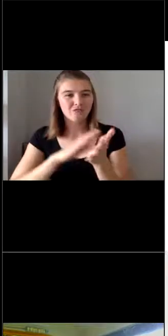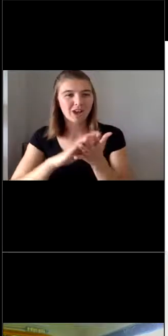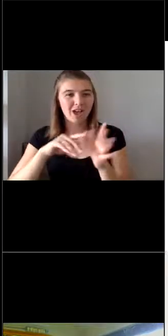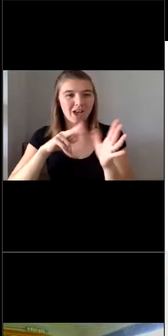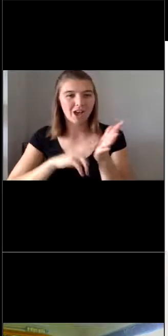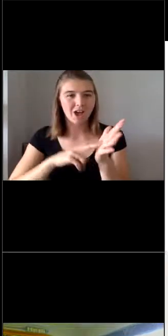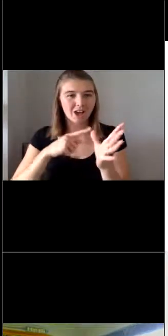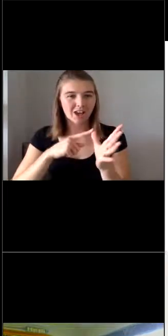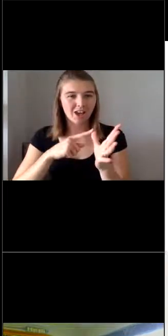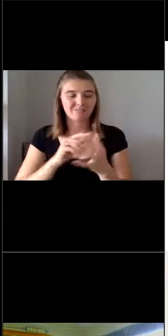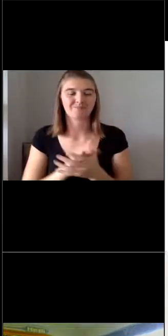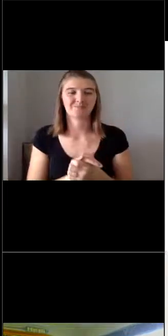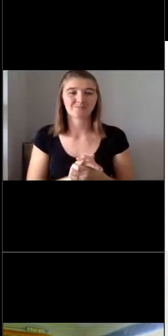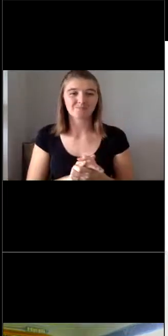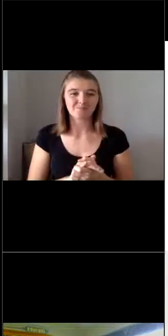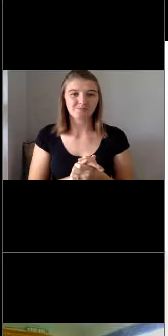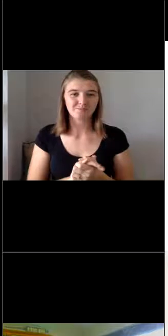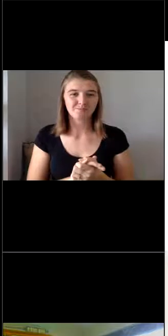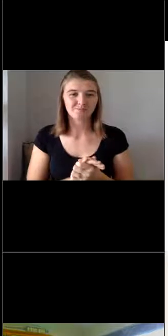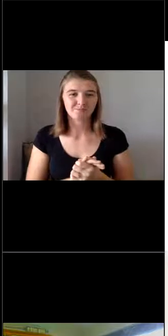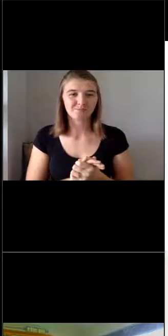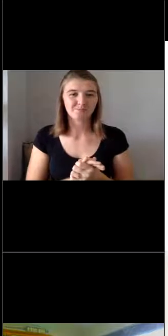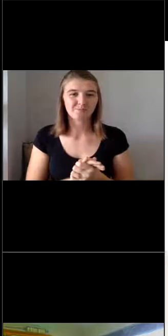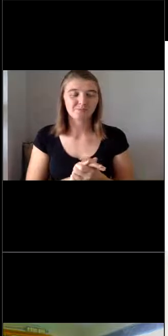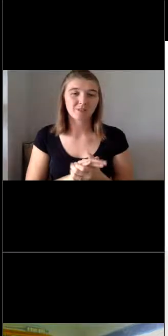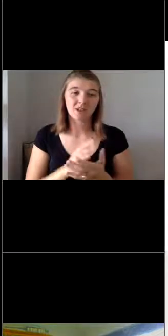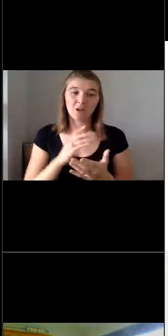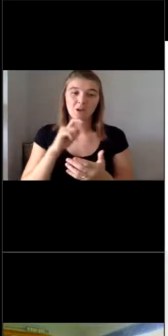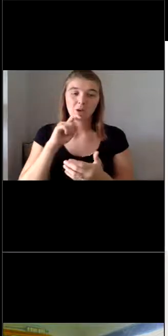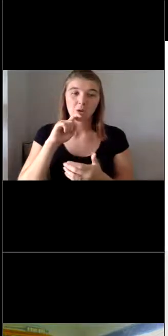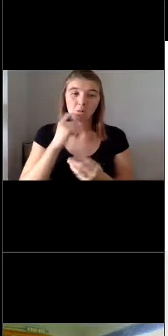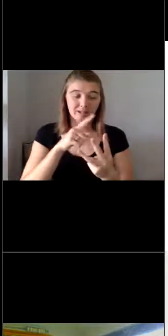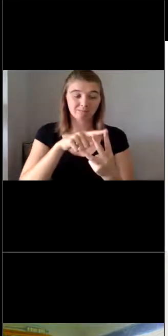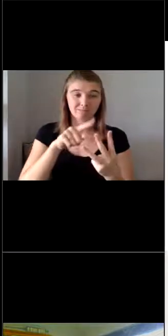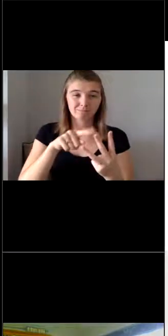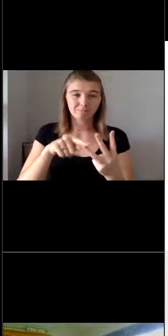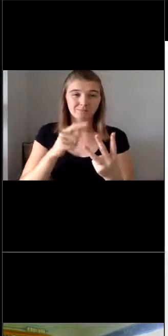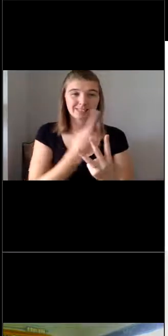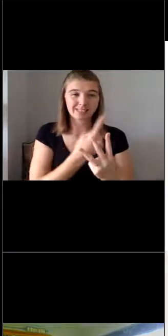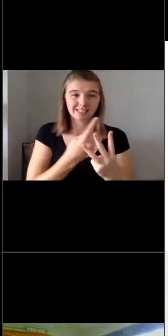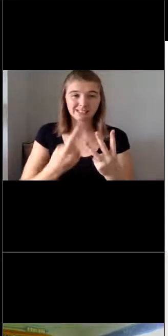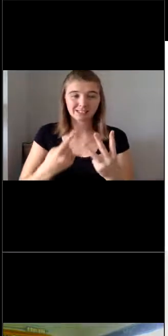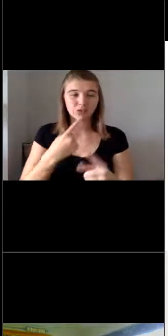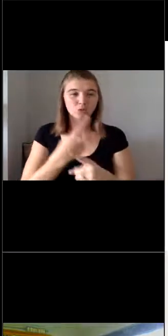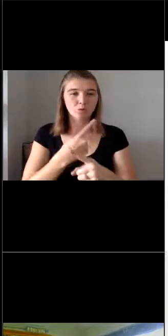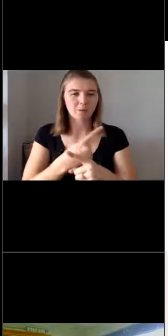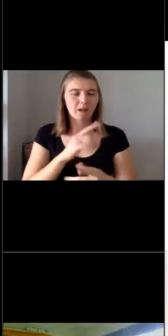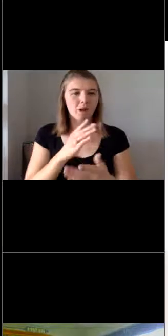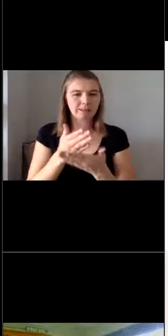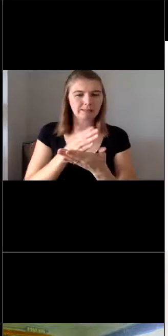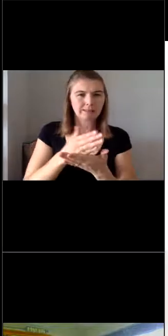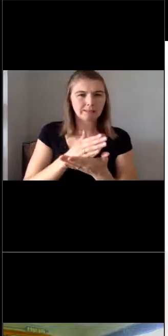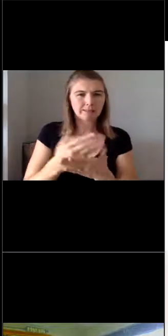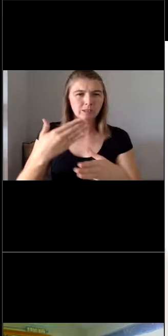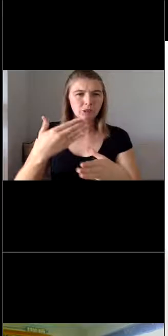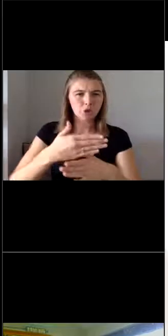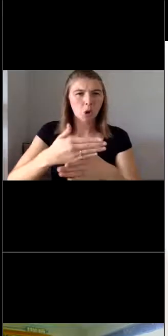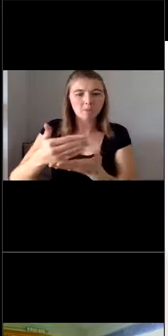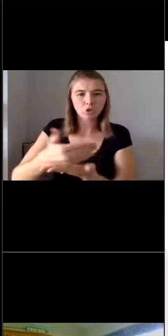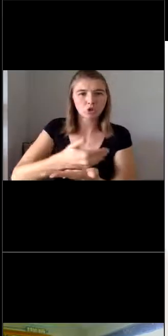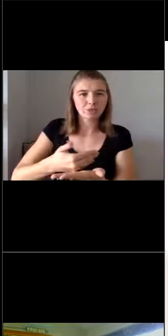Vice President of Risk Management at GSK. We're going to be looking at how uncertainty regarding job security and career progression,